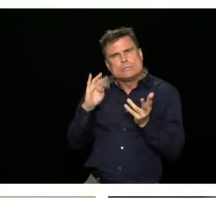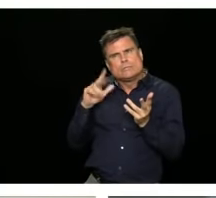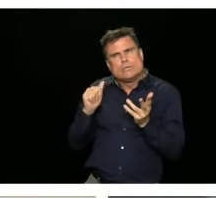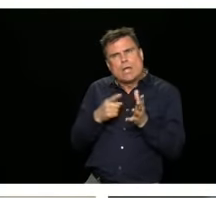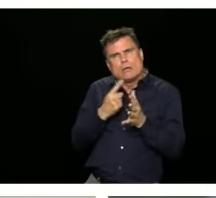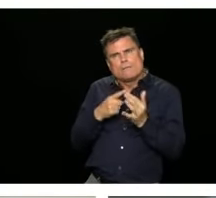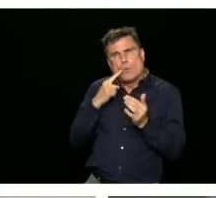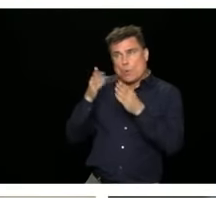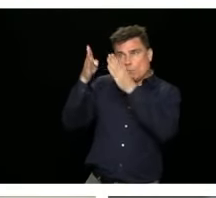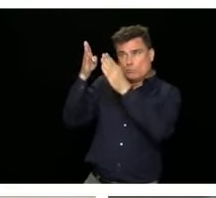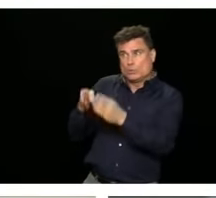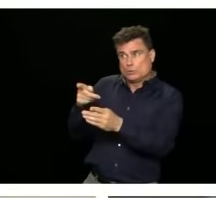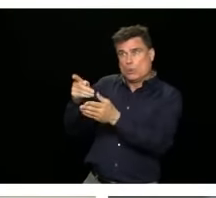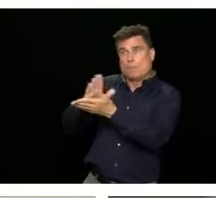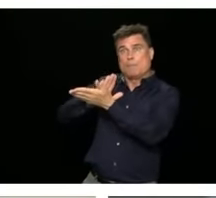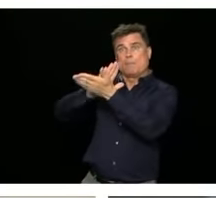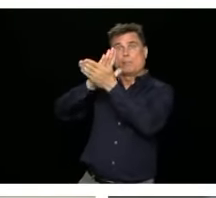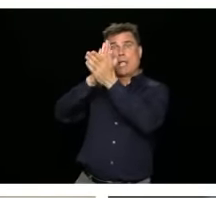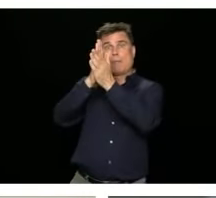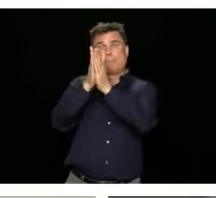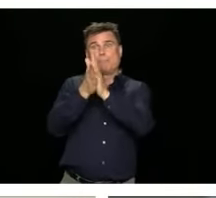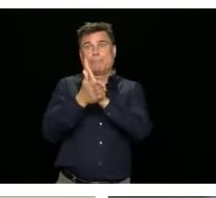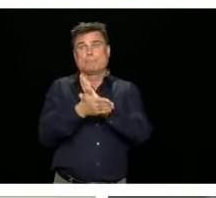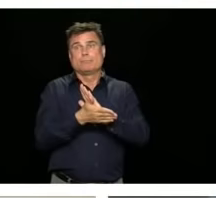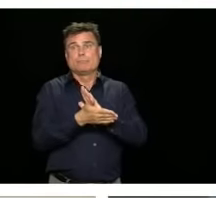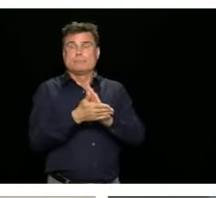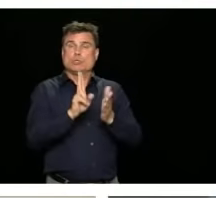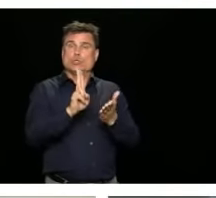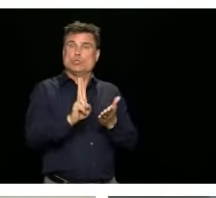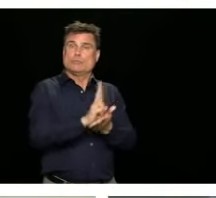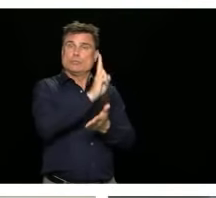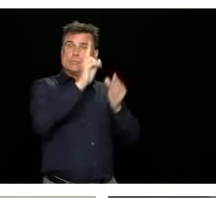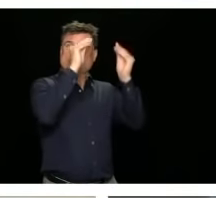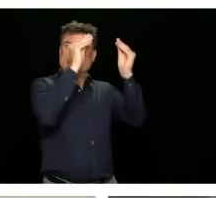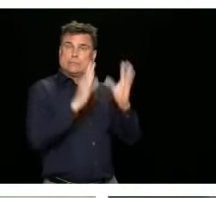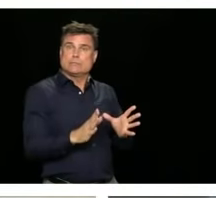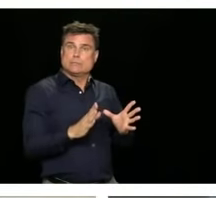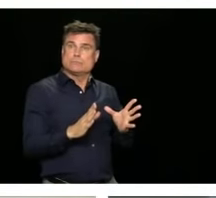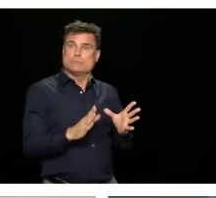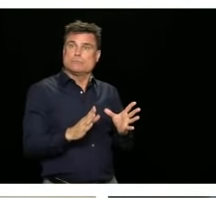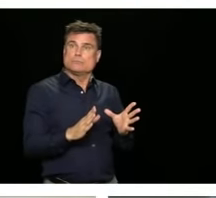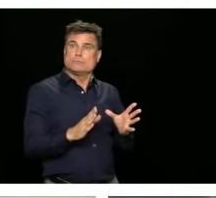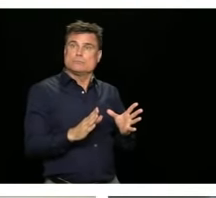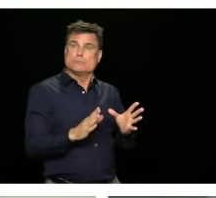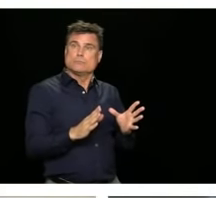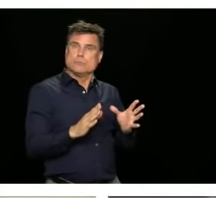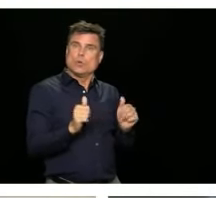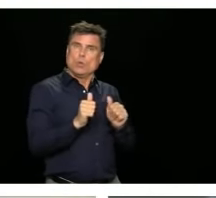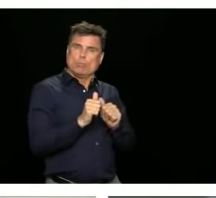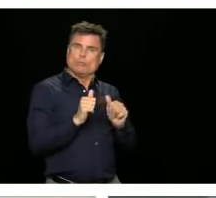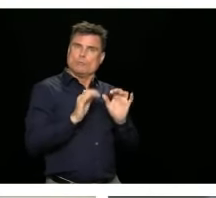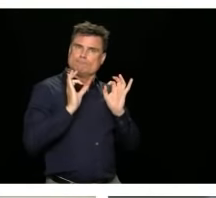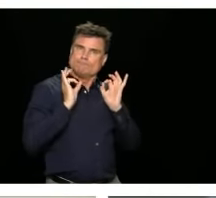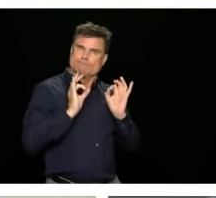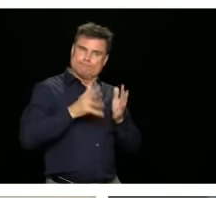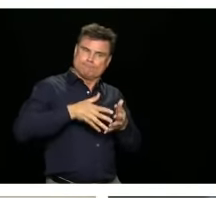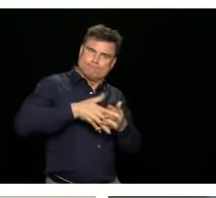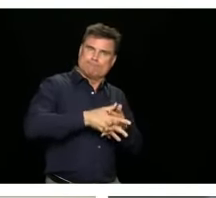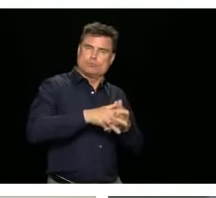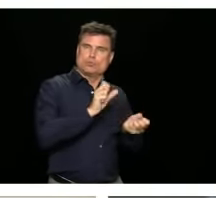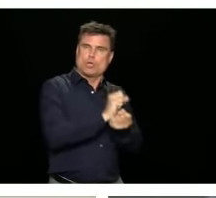you done? How many courses have you taught? What is common amongst racialized faculty is that they spend a lot of time